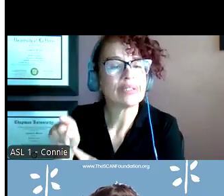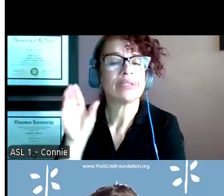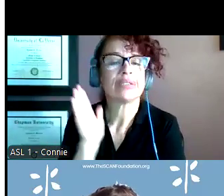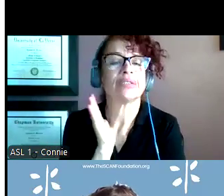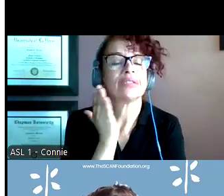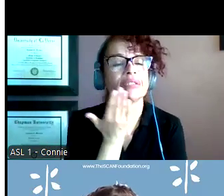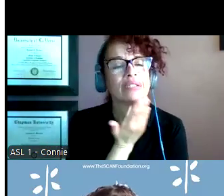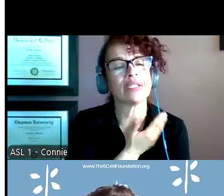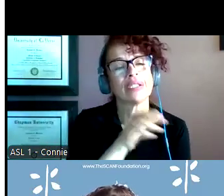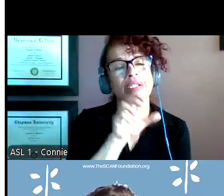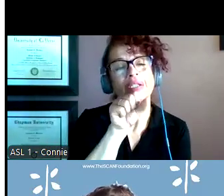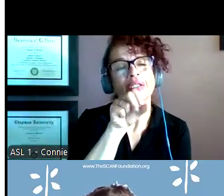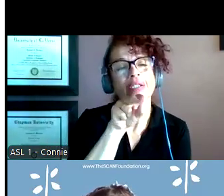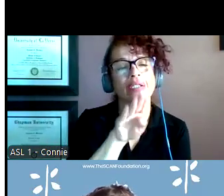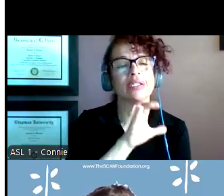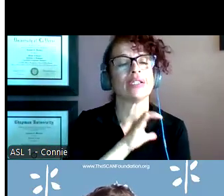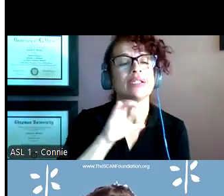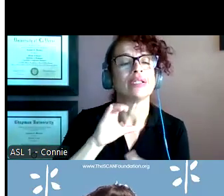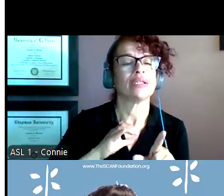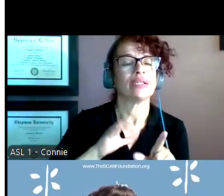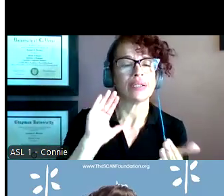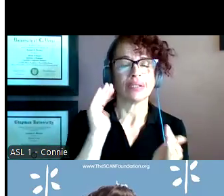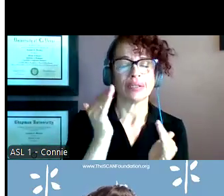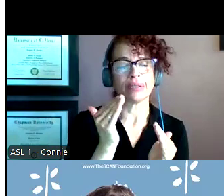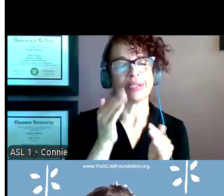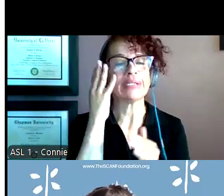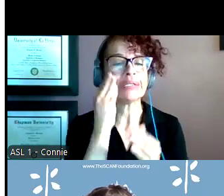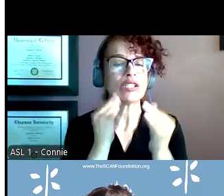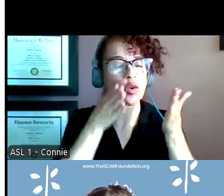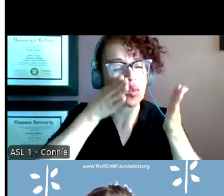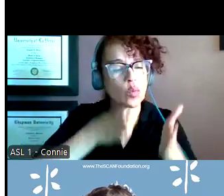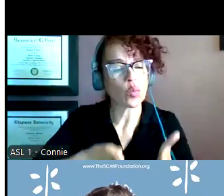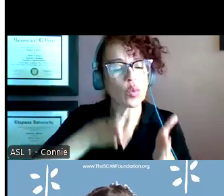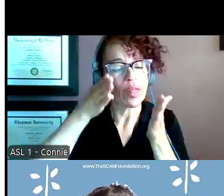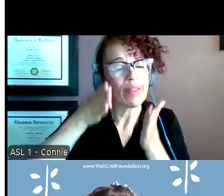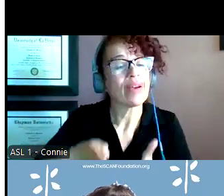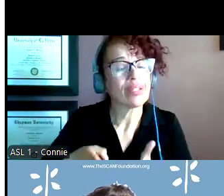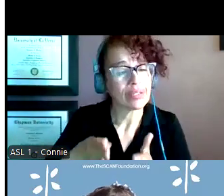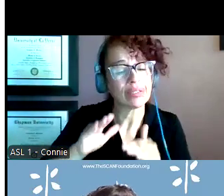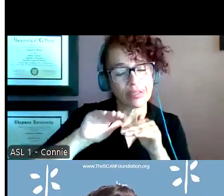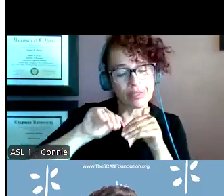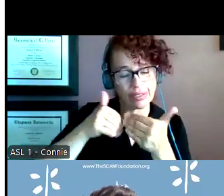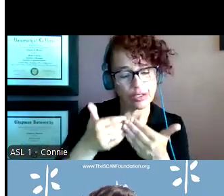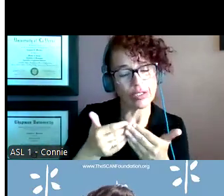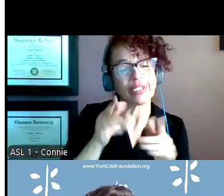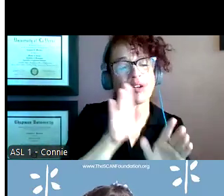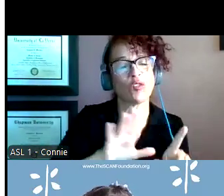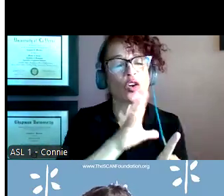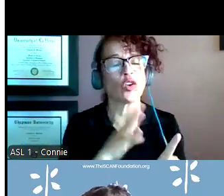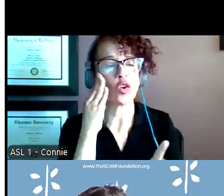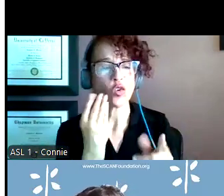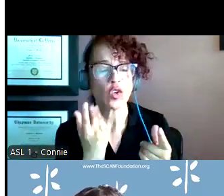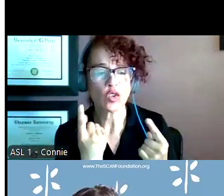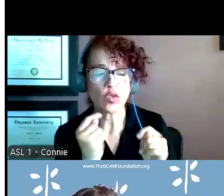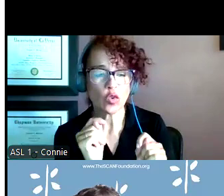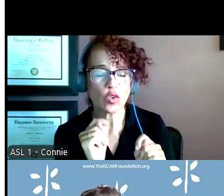the subcommittee's recommendations are rooted in the experience of individuals being served and how to improve that experience and strengthen